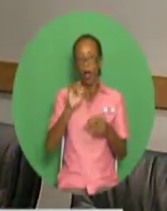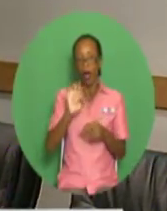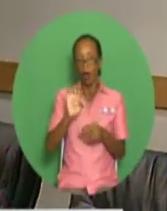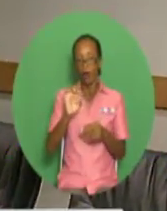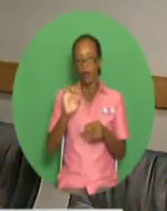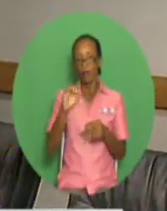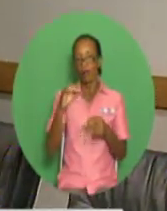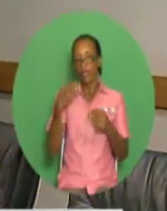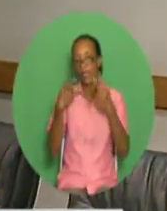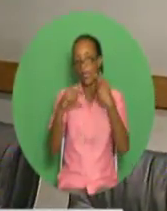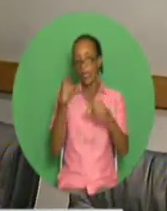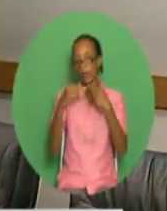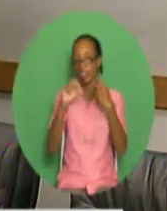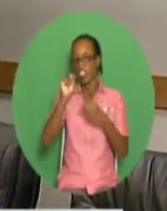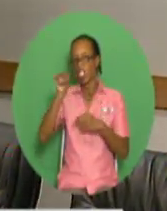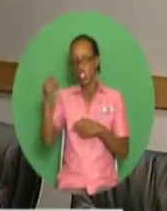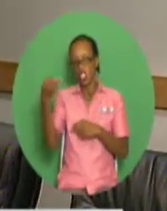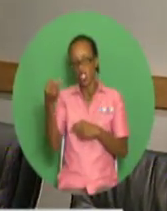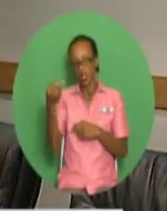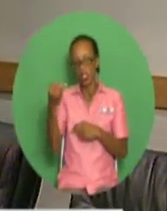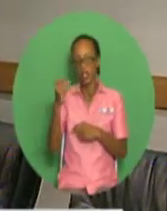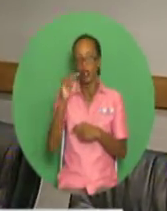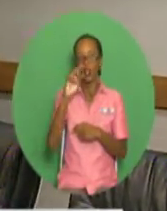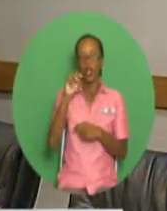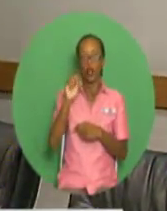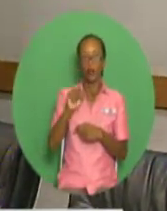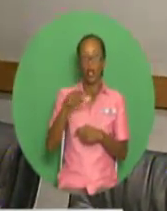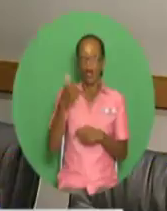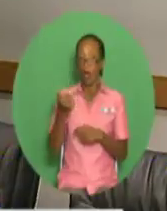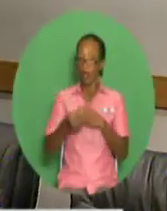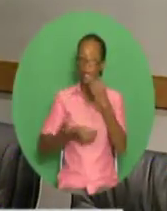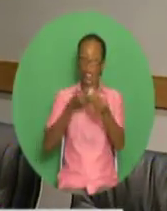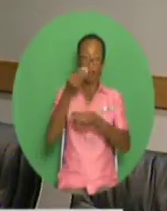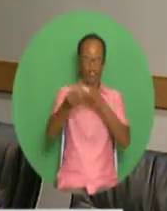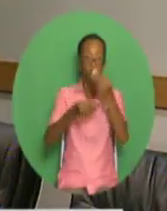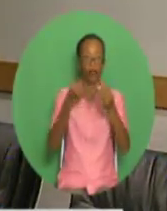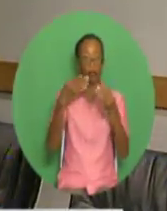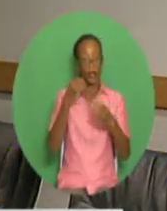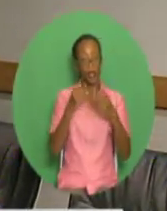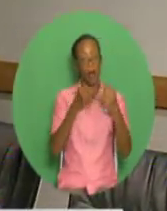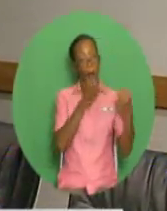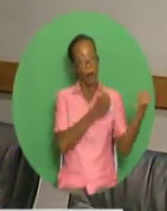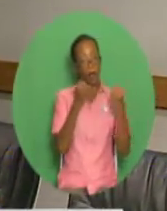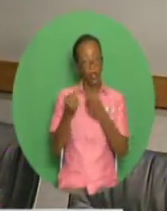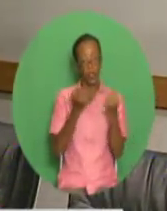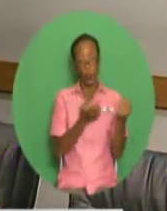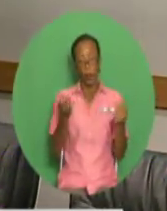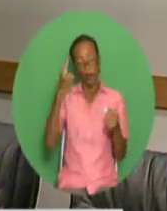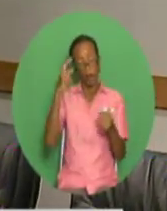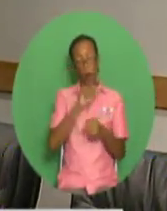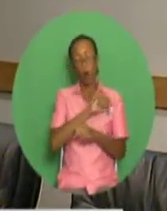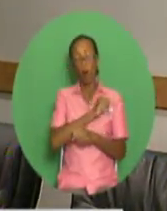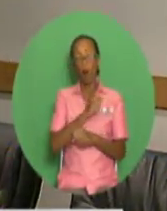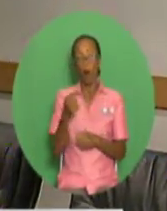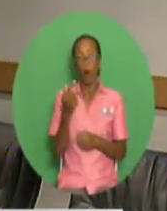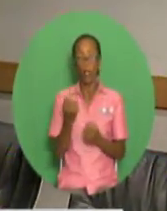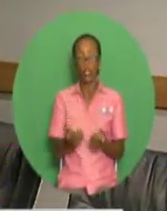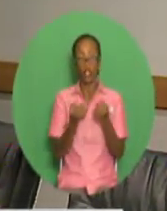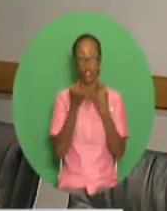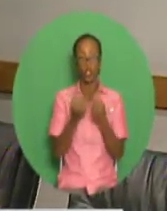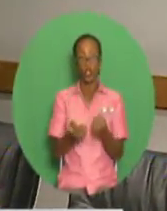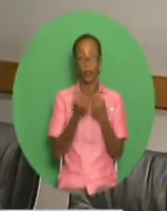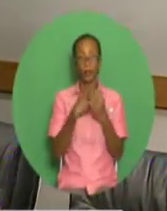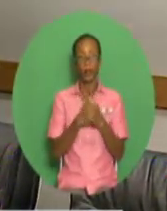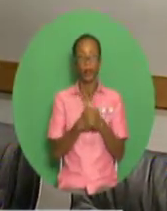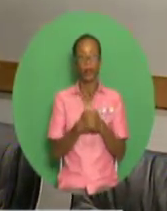we've been working with them and so on. We've been giving out boxing equipment across the length and breadth of Trinidad and Tobago to all the gyms. And